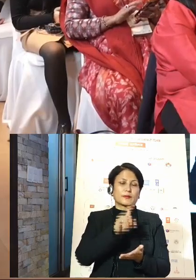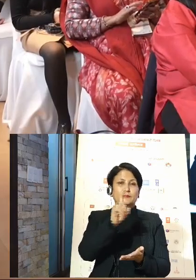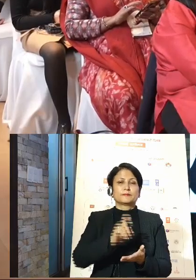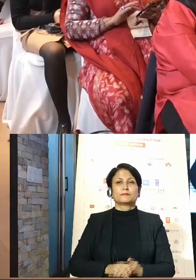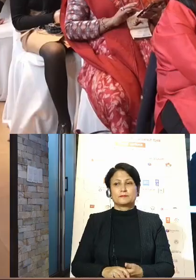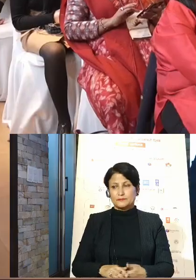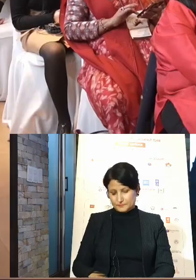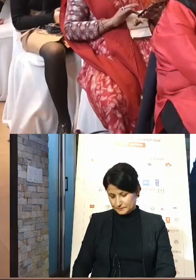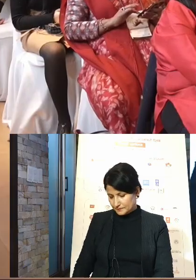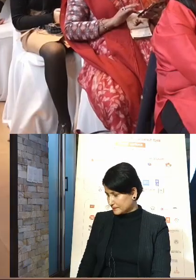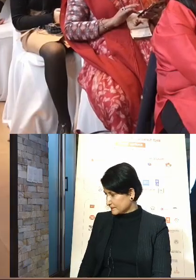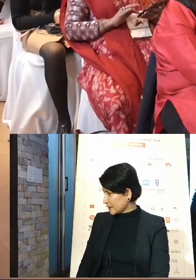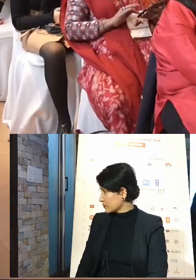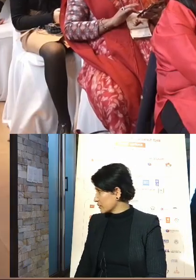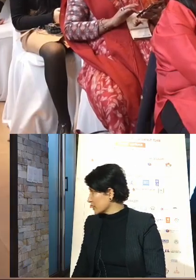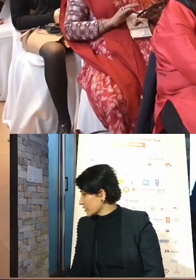Yeah.